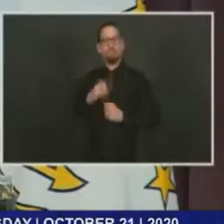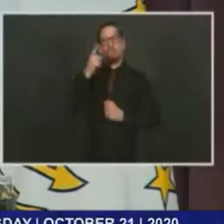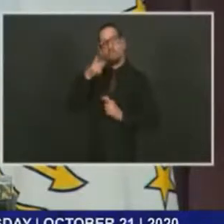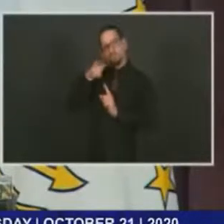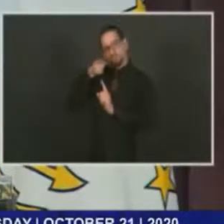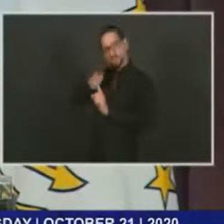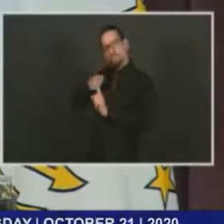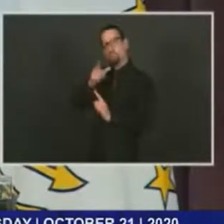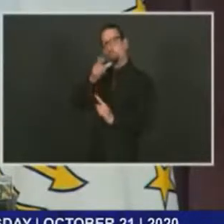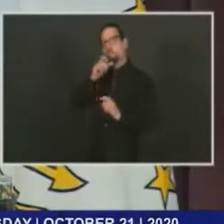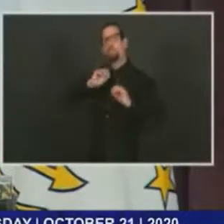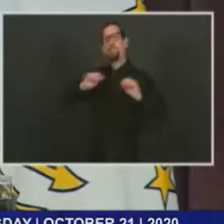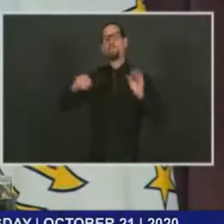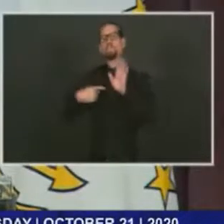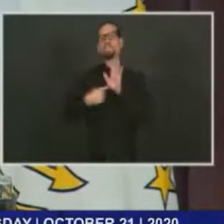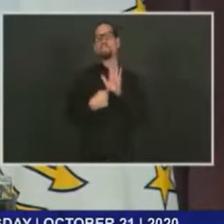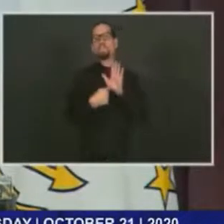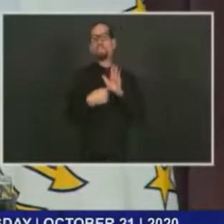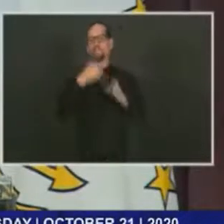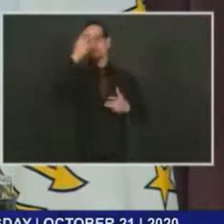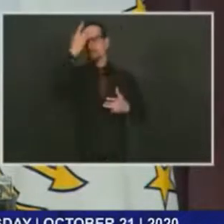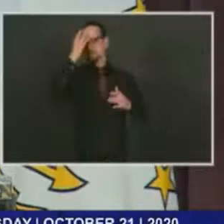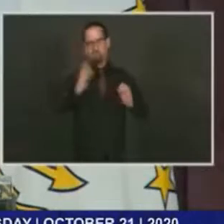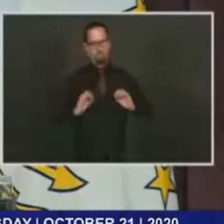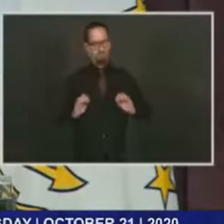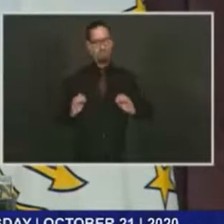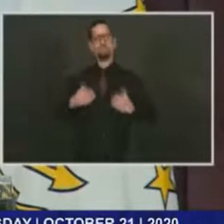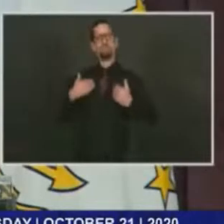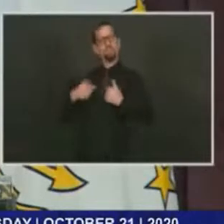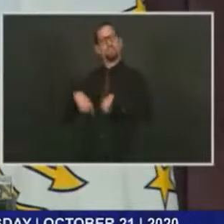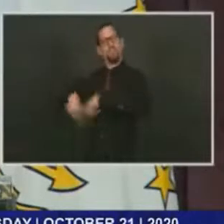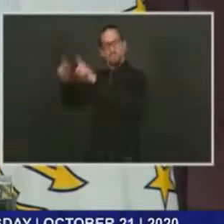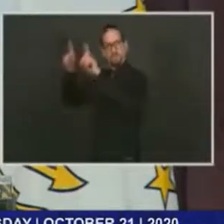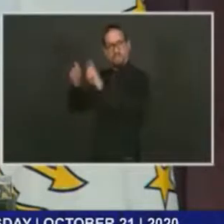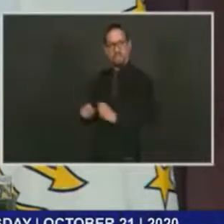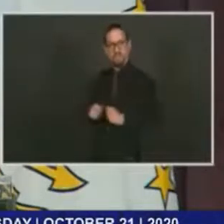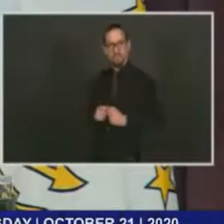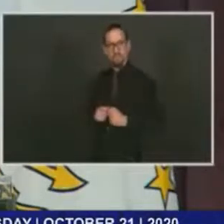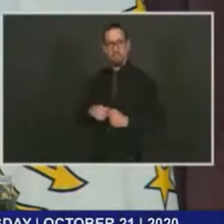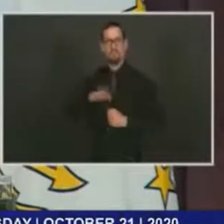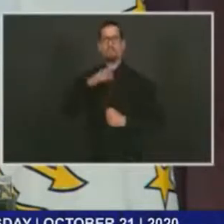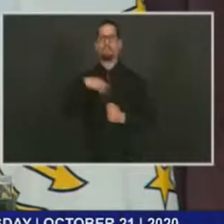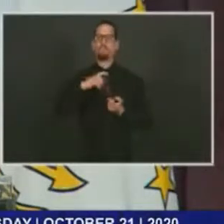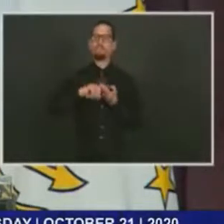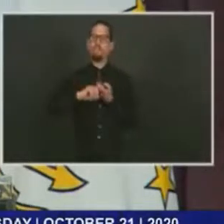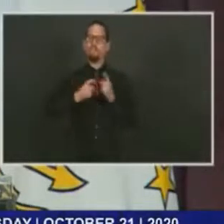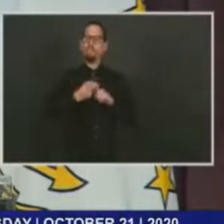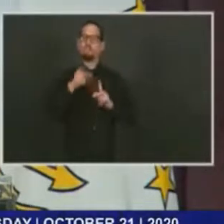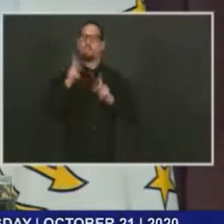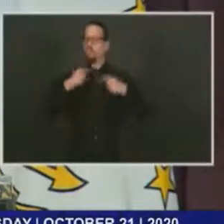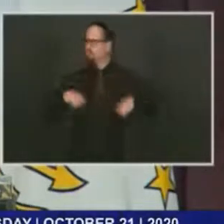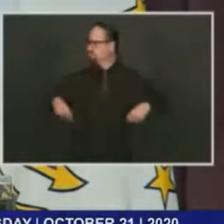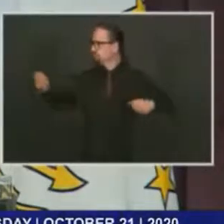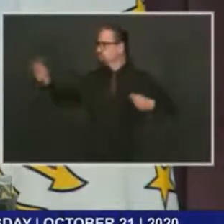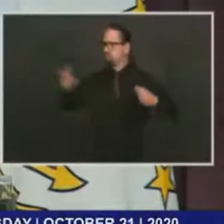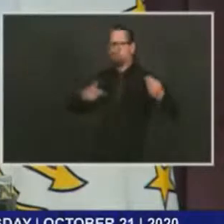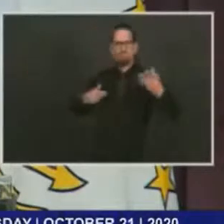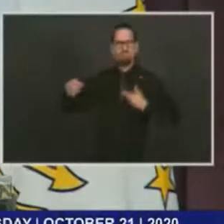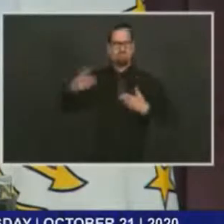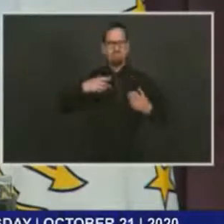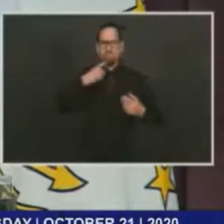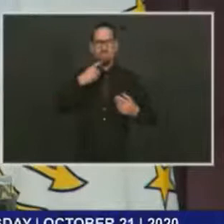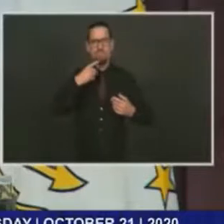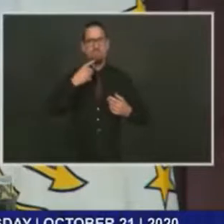people, friends of mine, who said, hey, I listened to you. I feel great, but I went out and got a test, and by the way, I'm